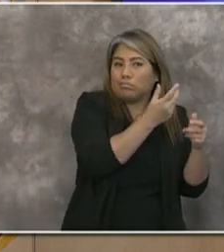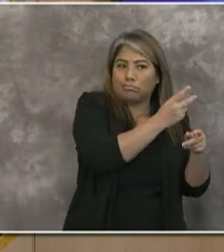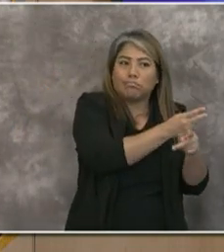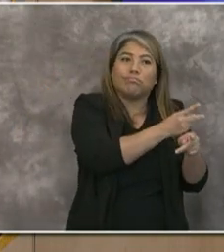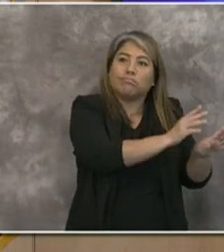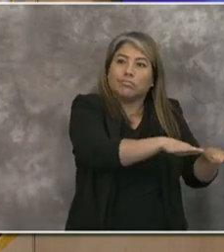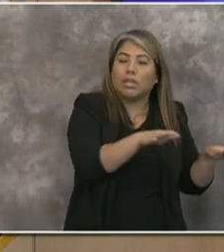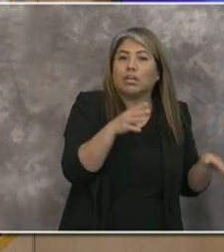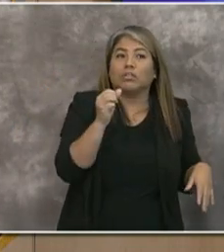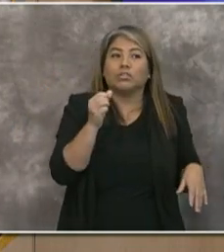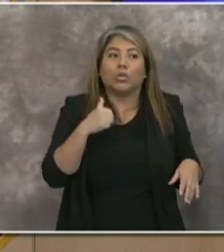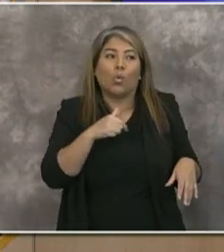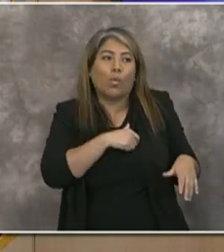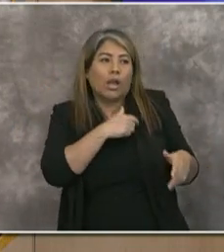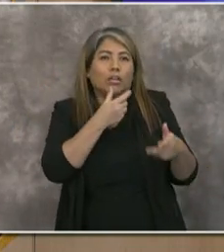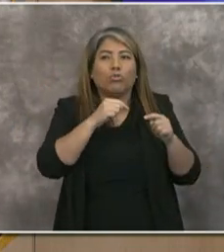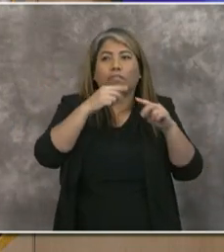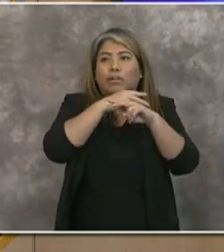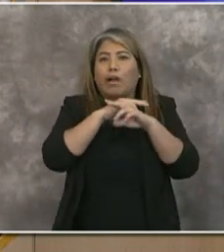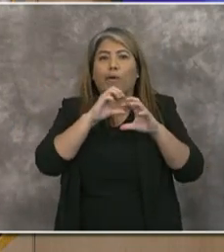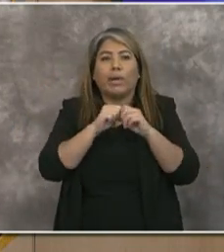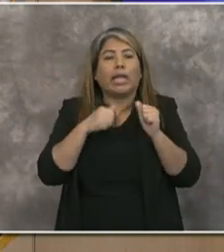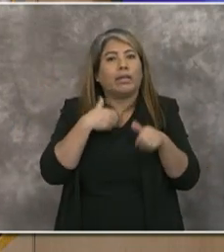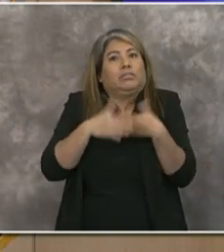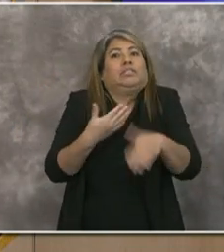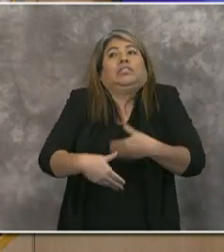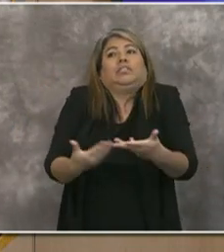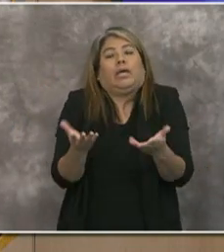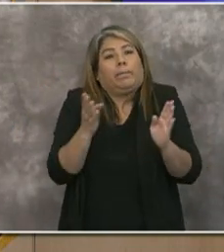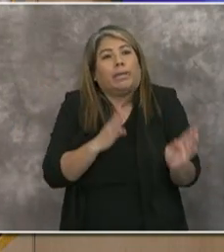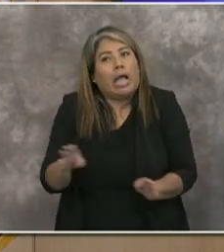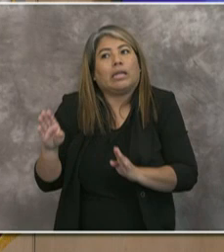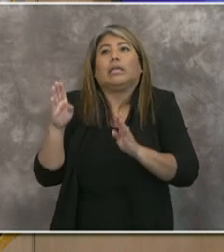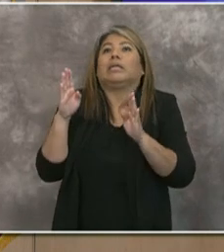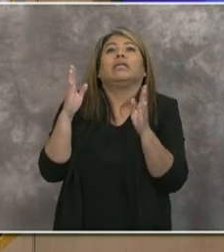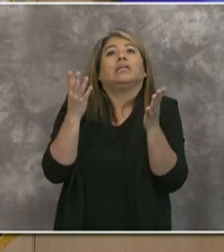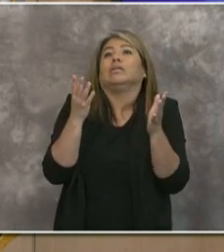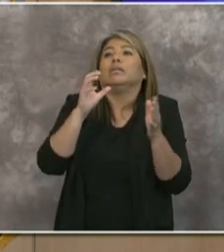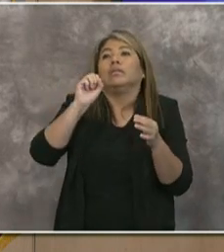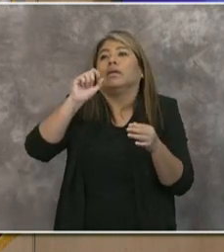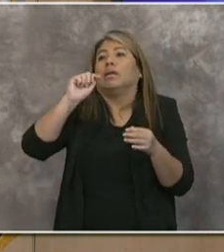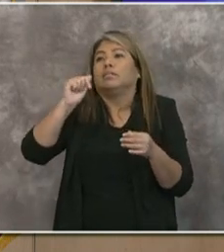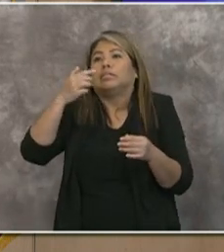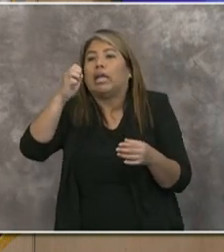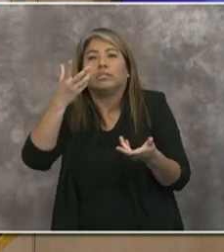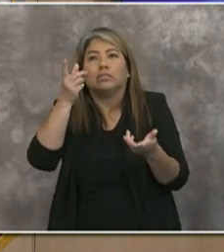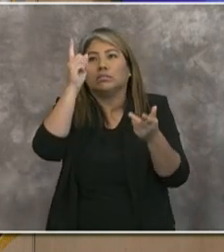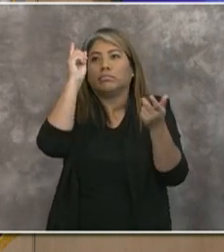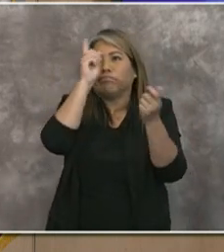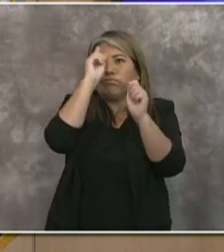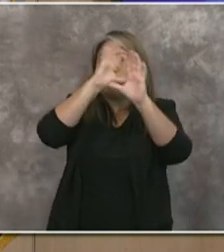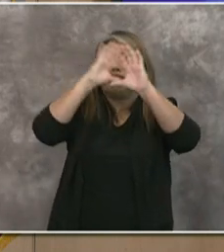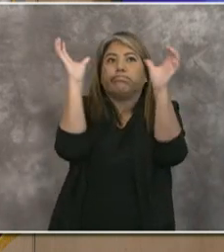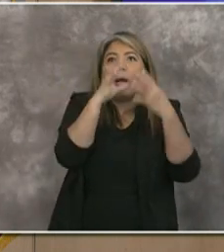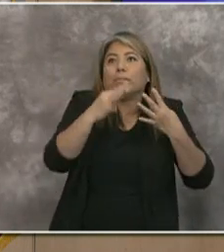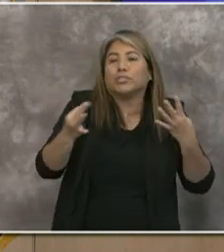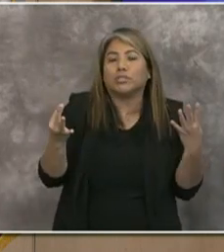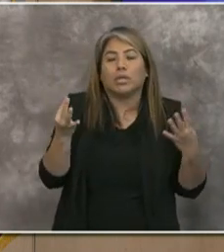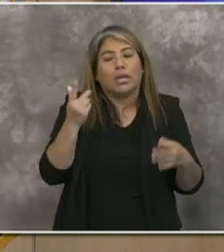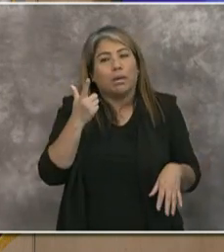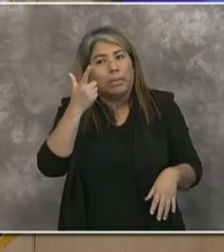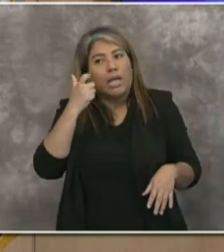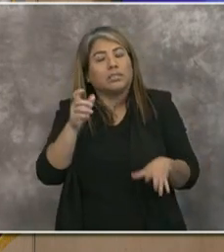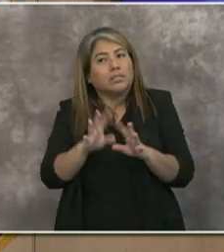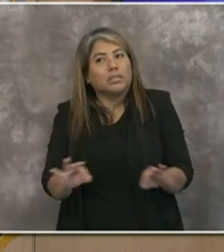to really figure out what we can do to accelerate in a planning process or planning stage what those options would be, because it